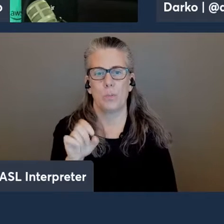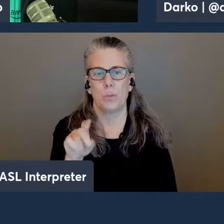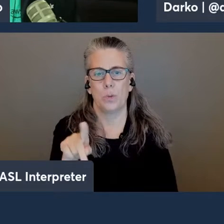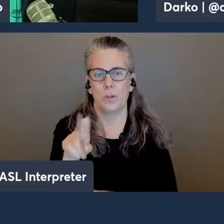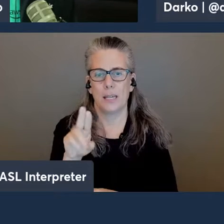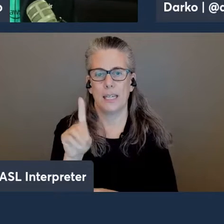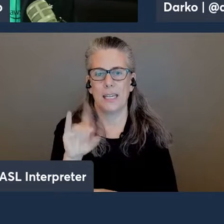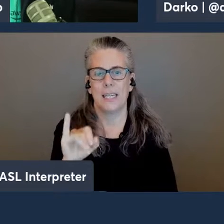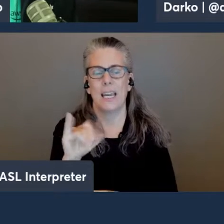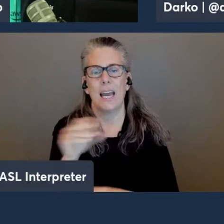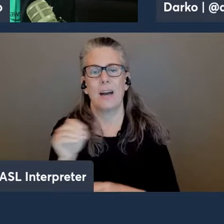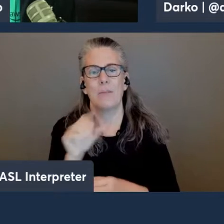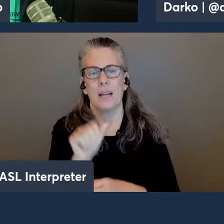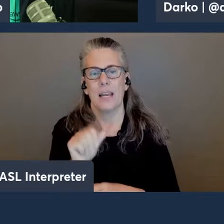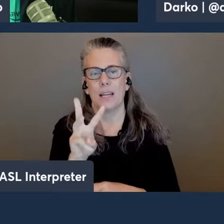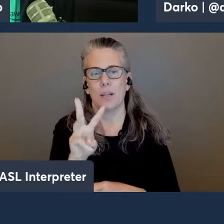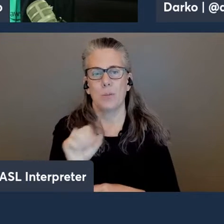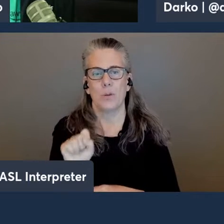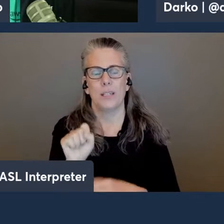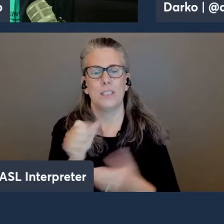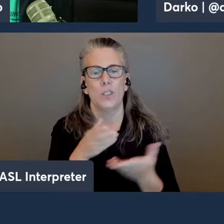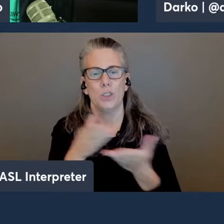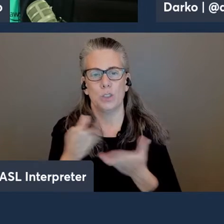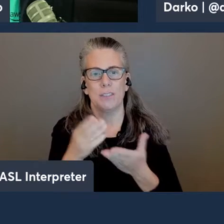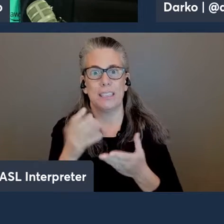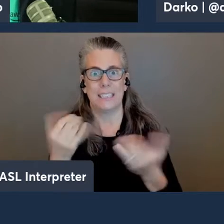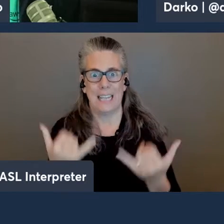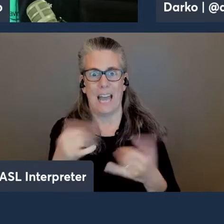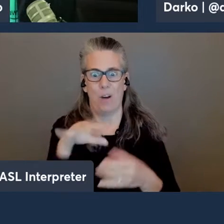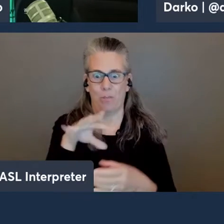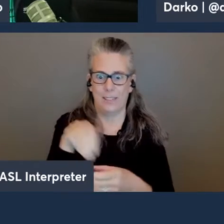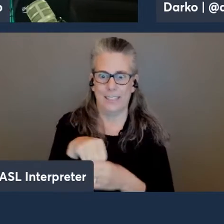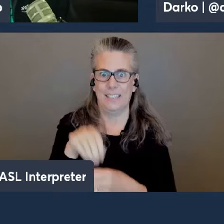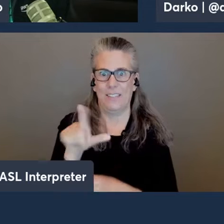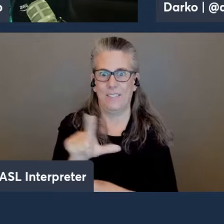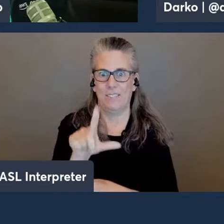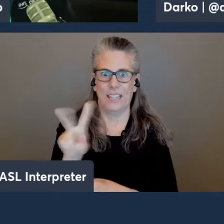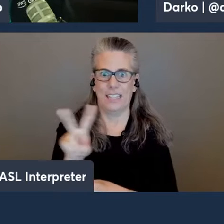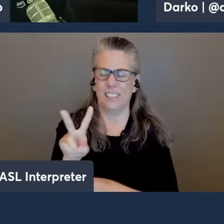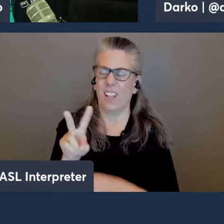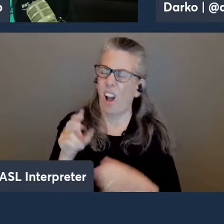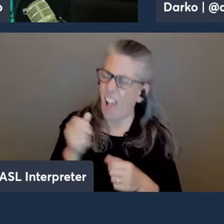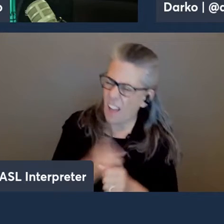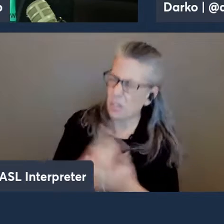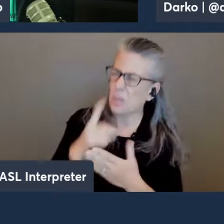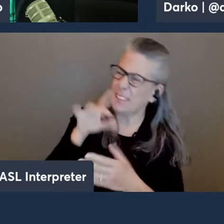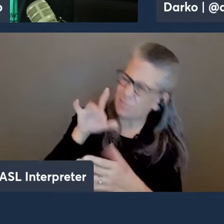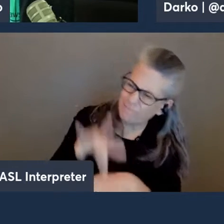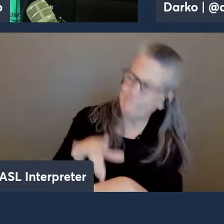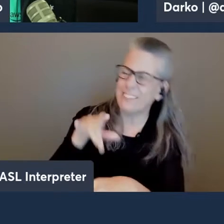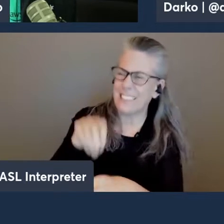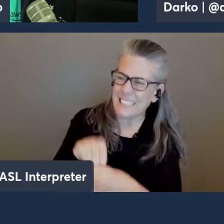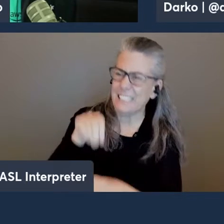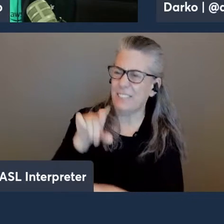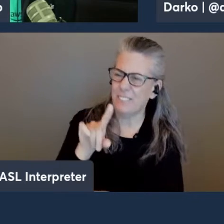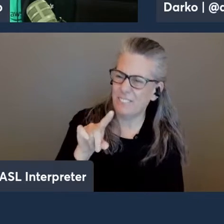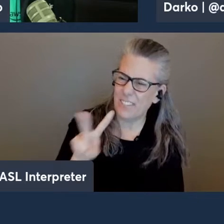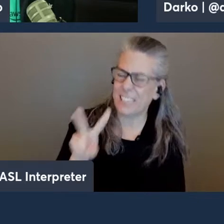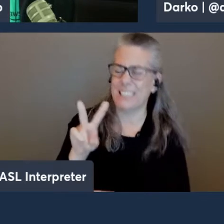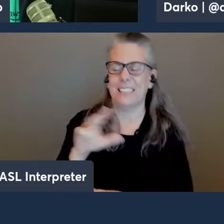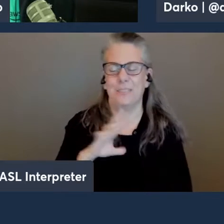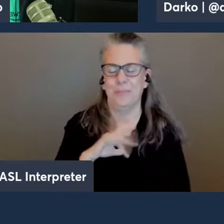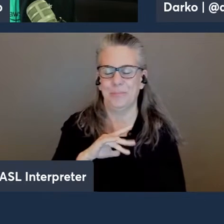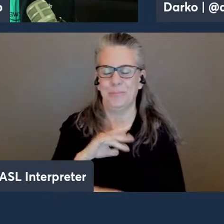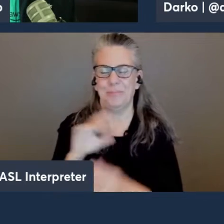I'm right now in Vegas for the reInvent event. Everybody is. Everybody seems to be in Vegas. Yeah, wonderful.